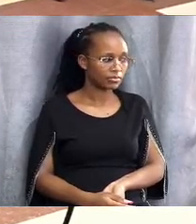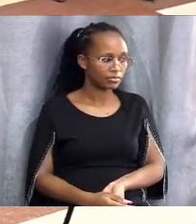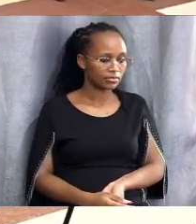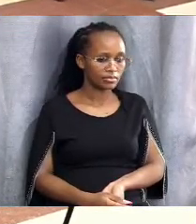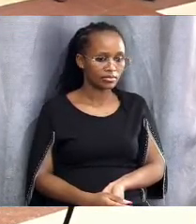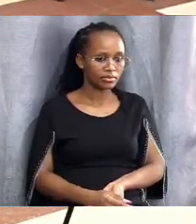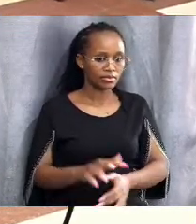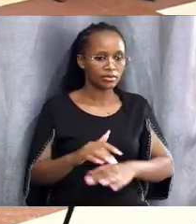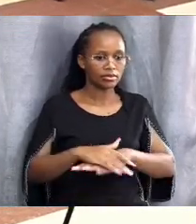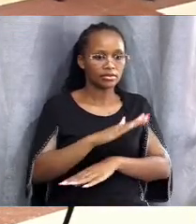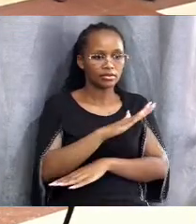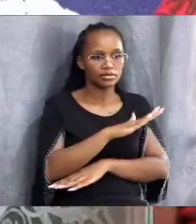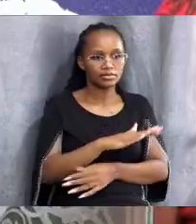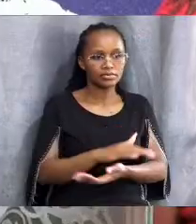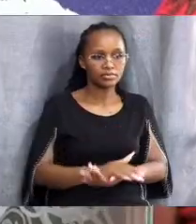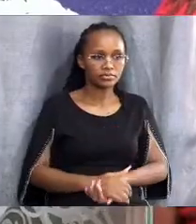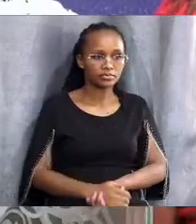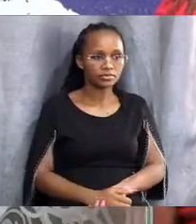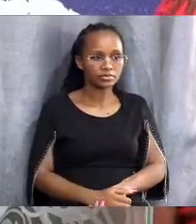Good afternoon,